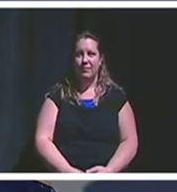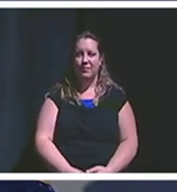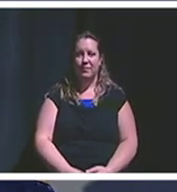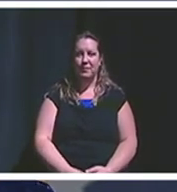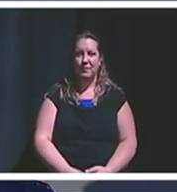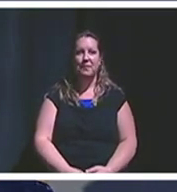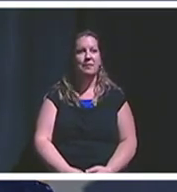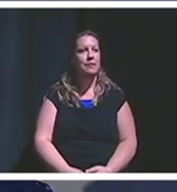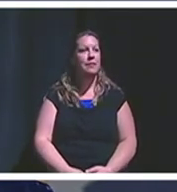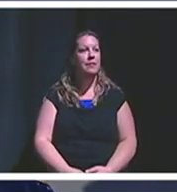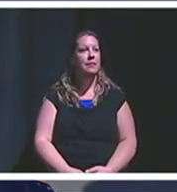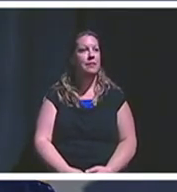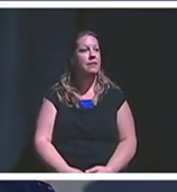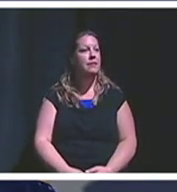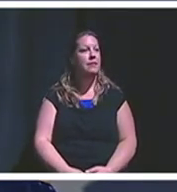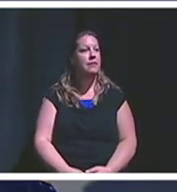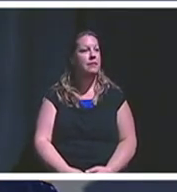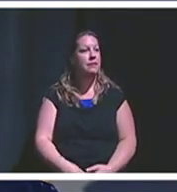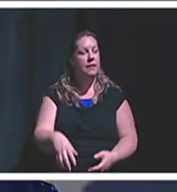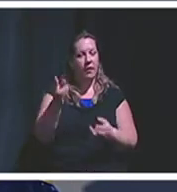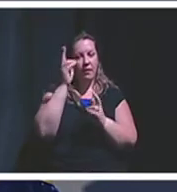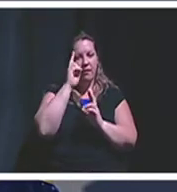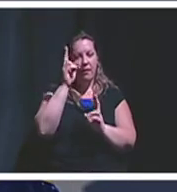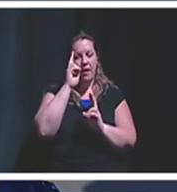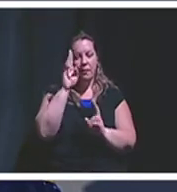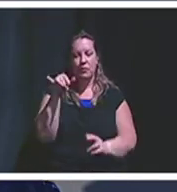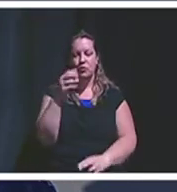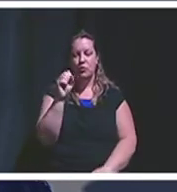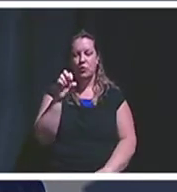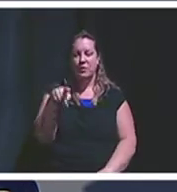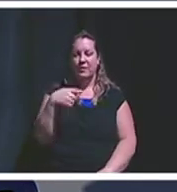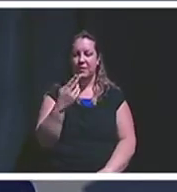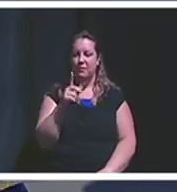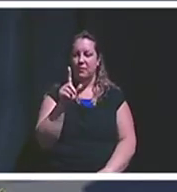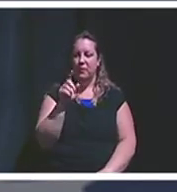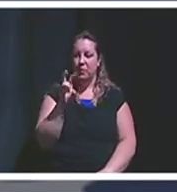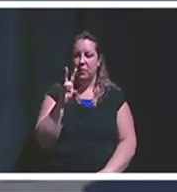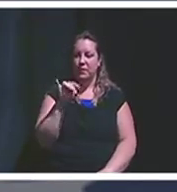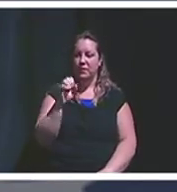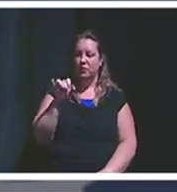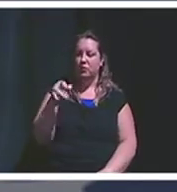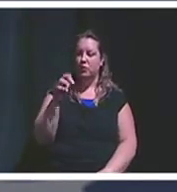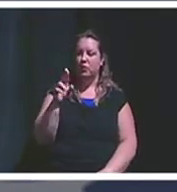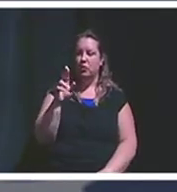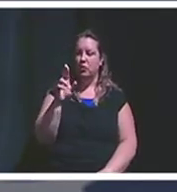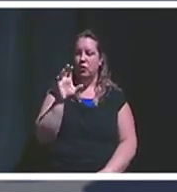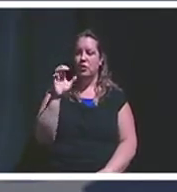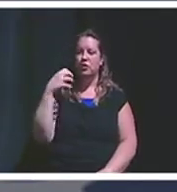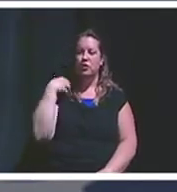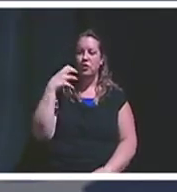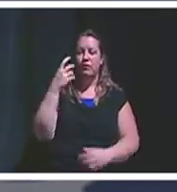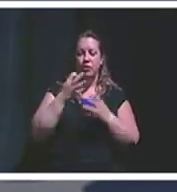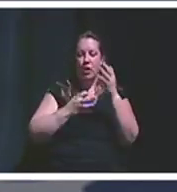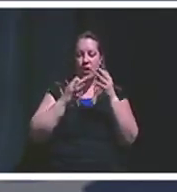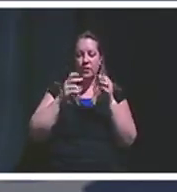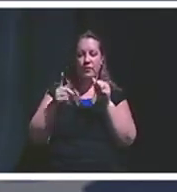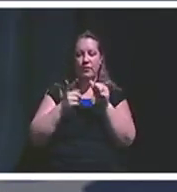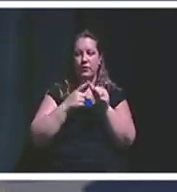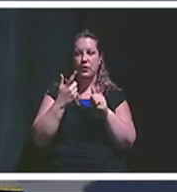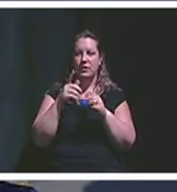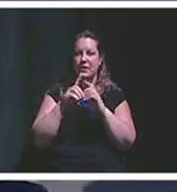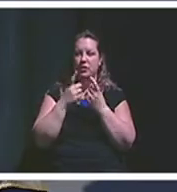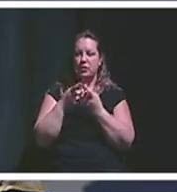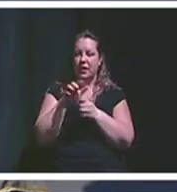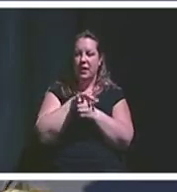The Honorable Joseph Lewis, Jr. is Chief Judge, 1st District Court of Appeal. Judge